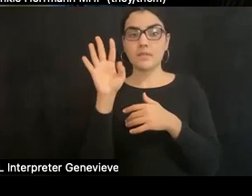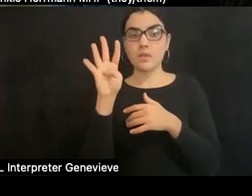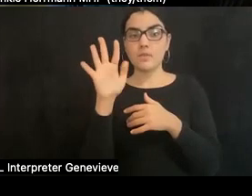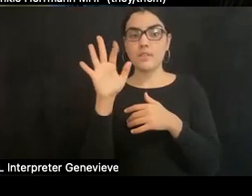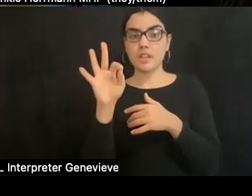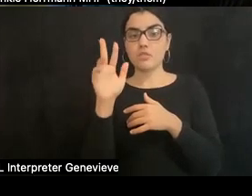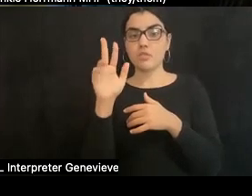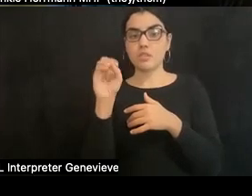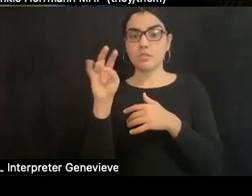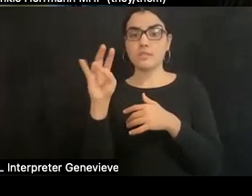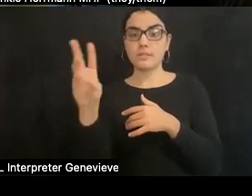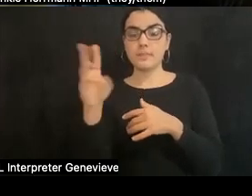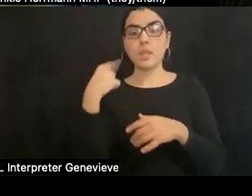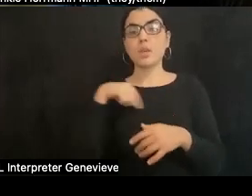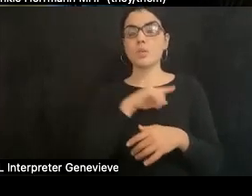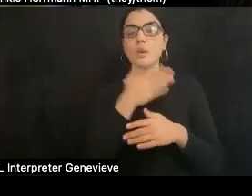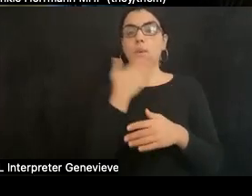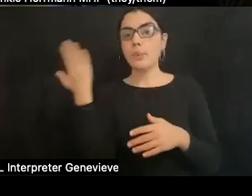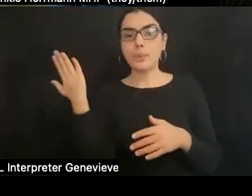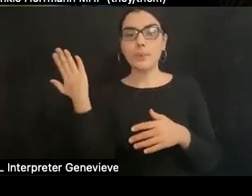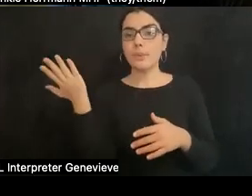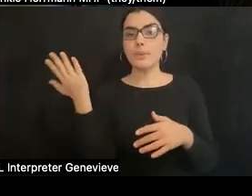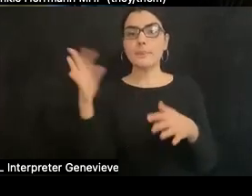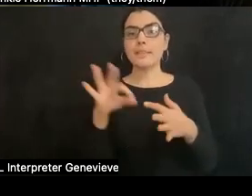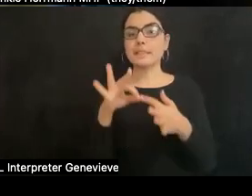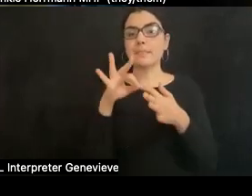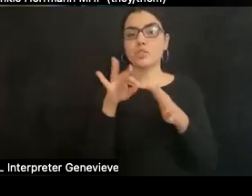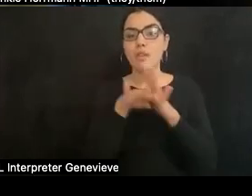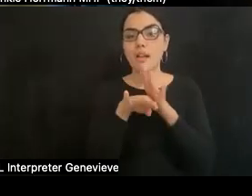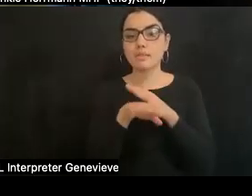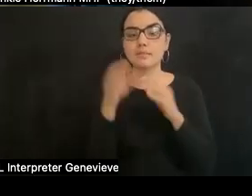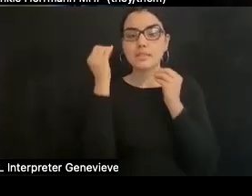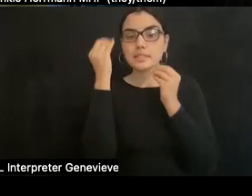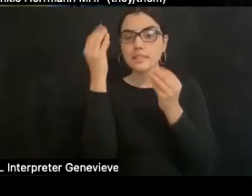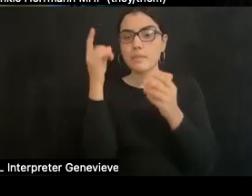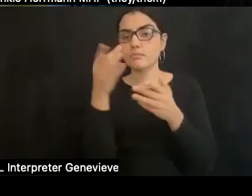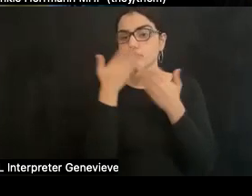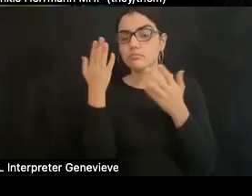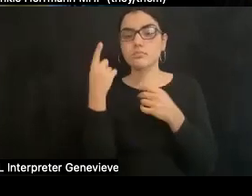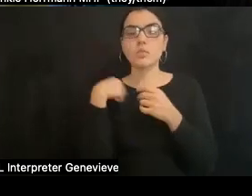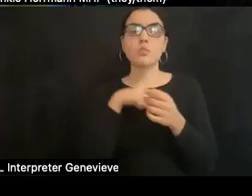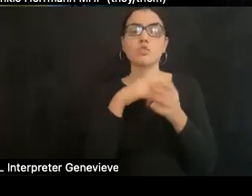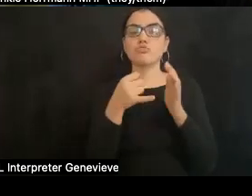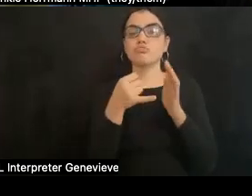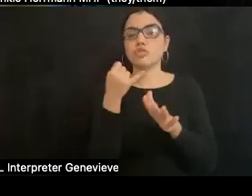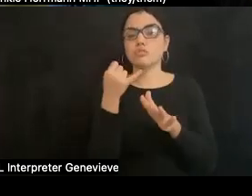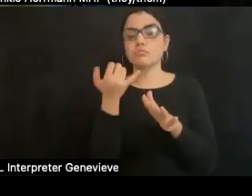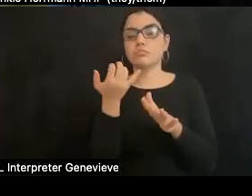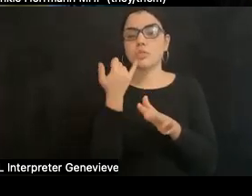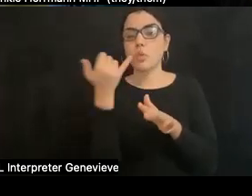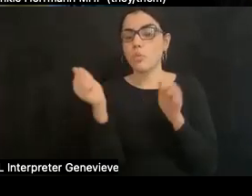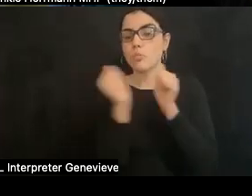646-459-3076. We don't have any like special access to information that you don't have. We would just make the phone call with you on the